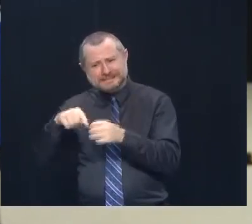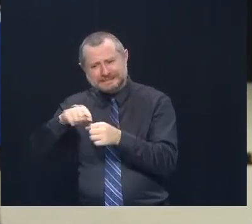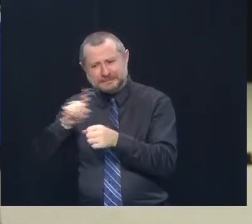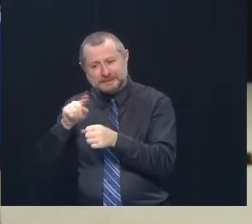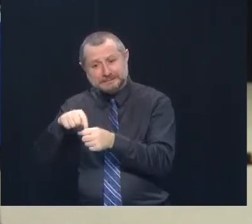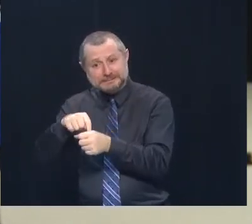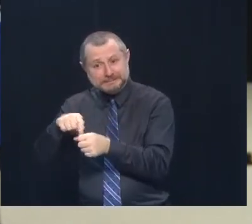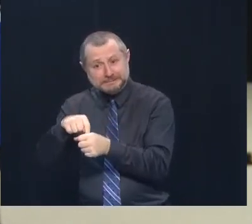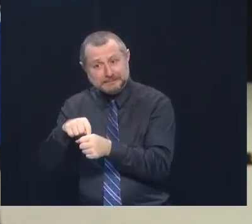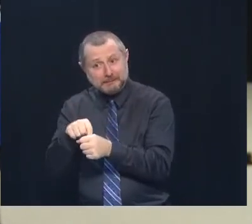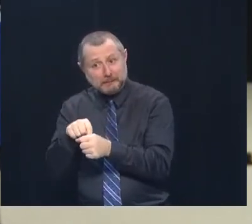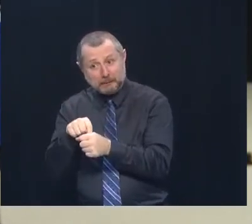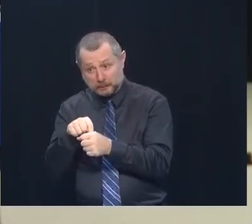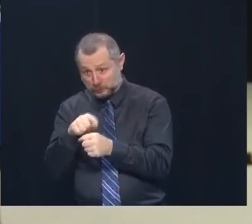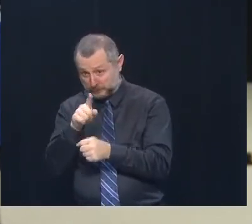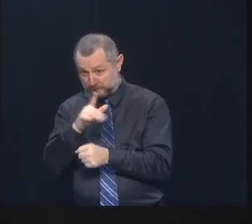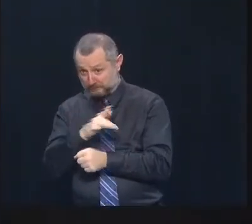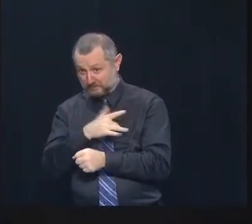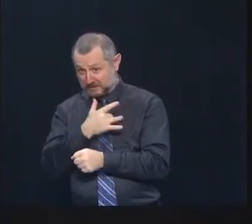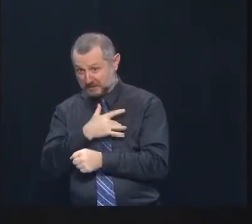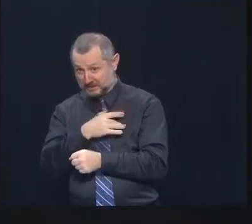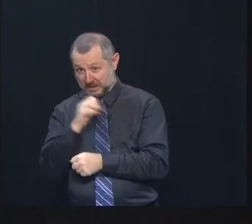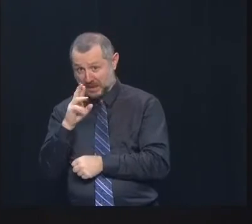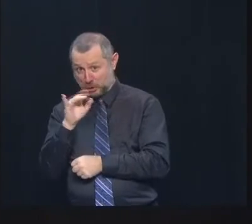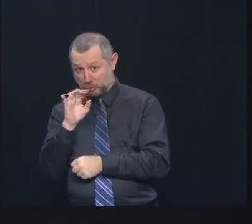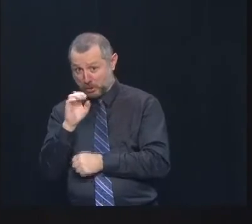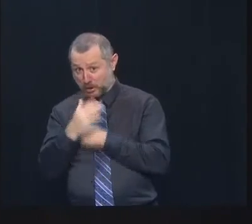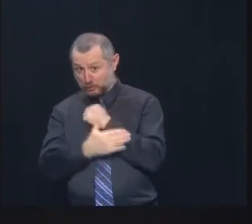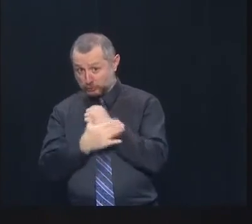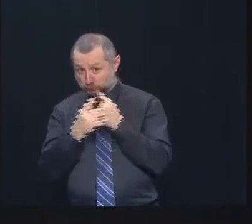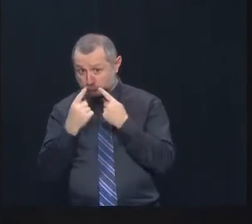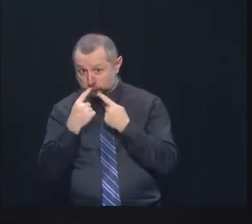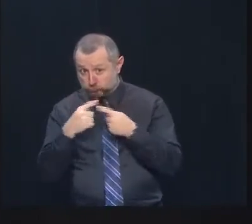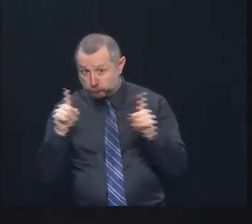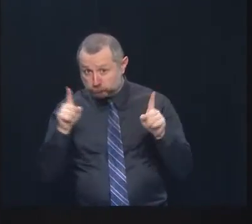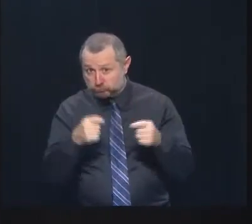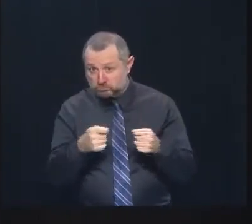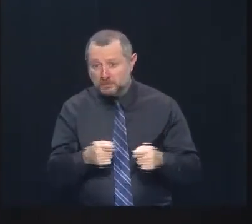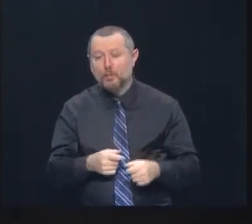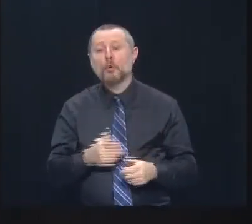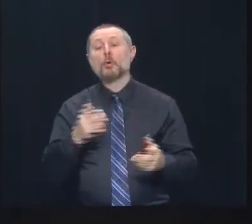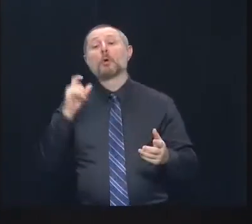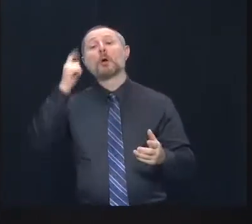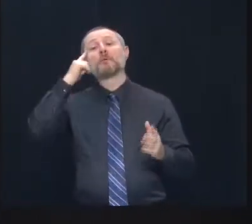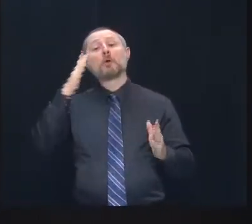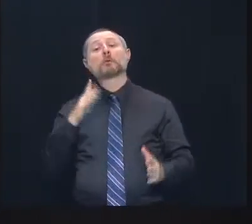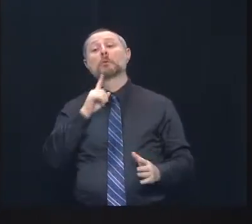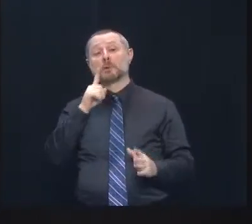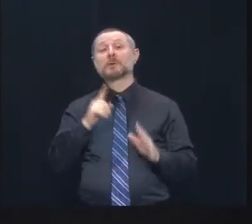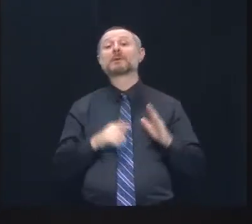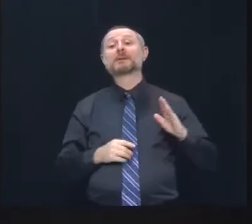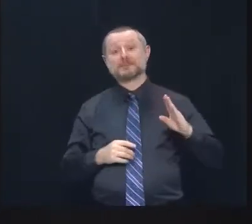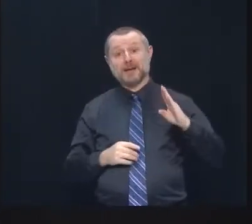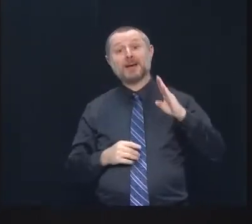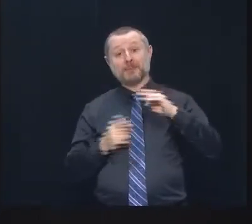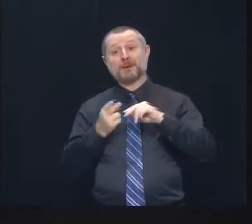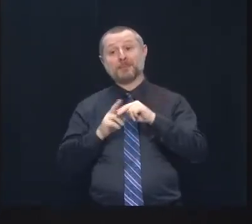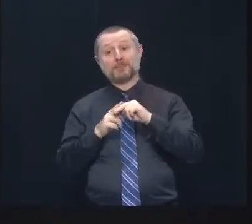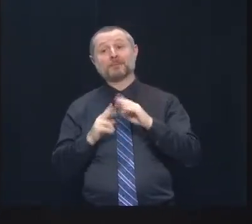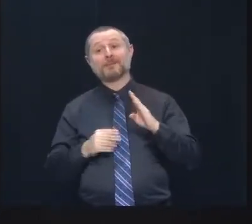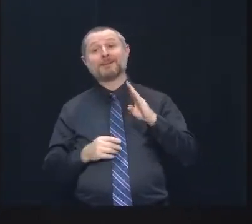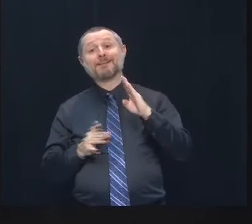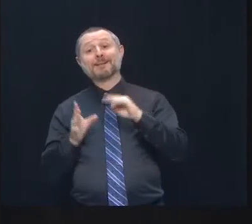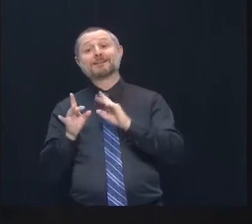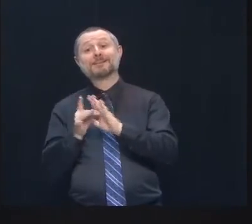Erie County in your eyes? What's happening there? Well, a leveling off, when the line is going like this, and then